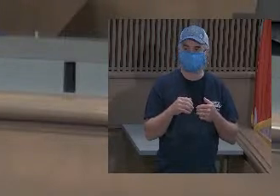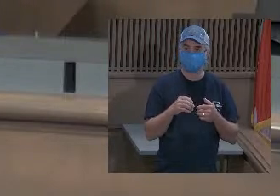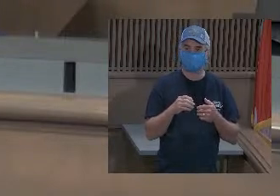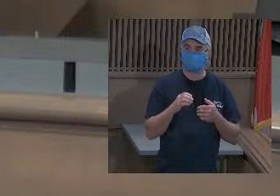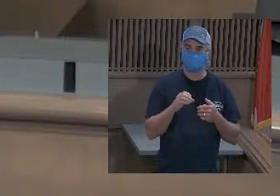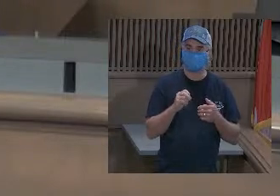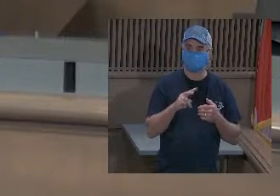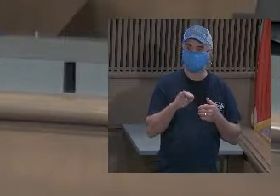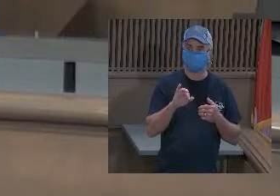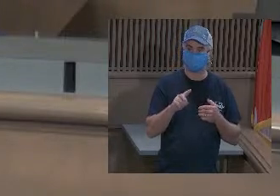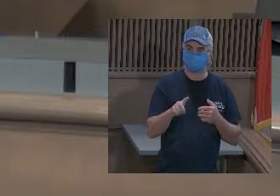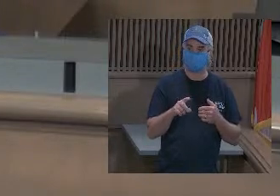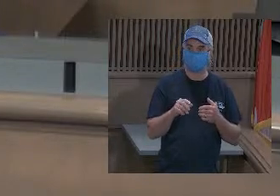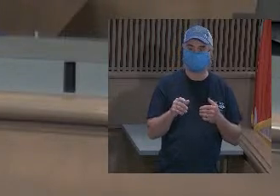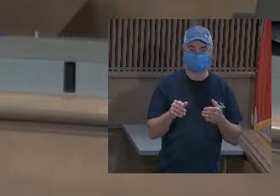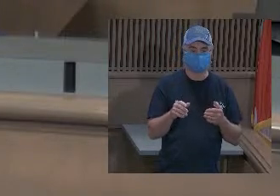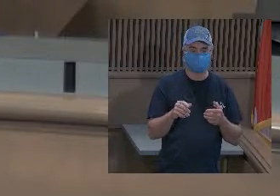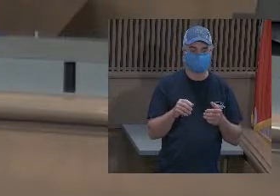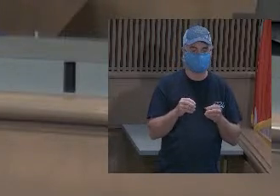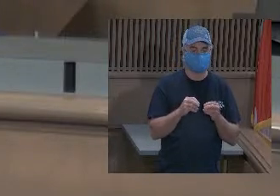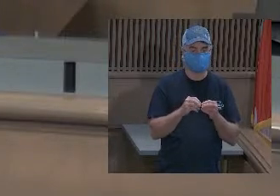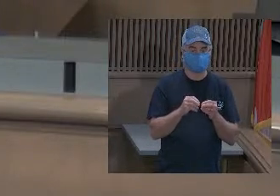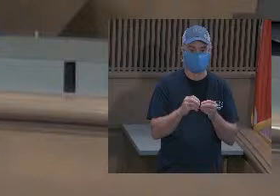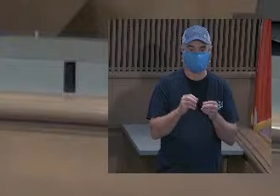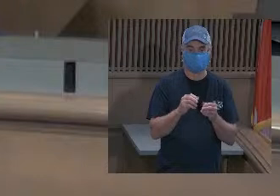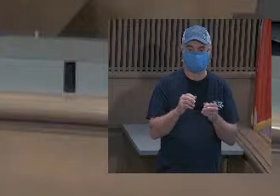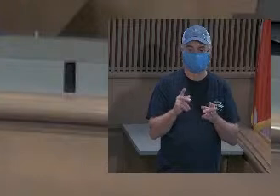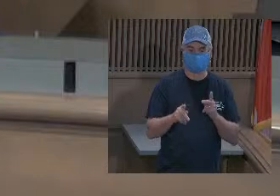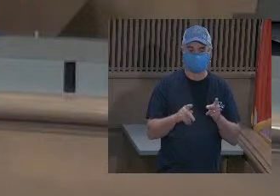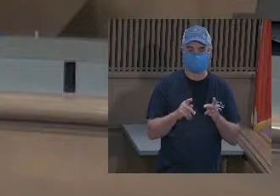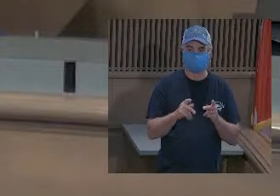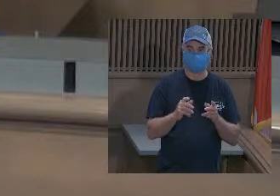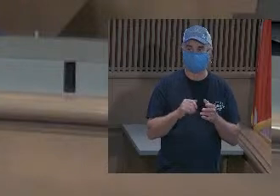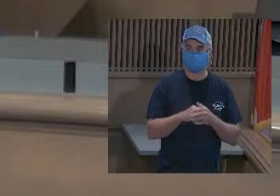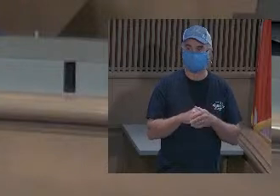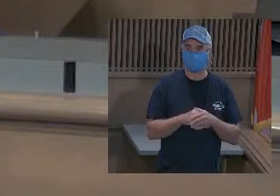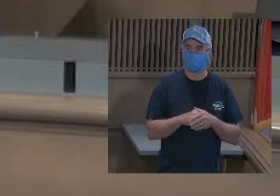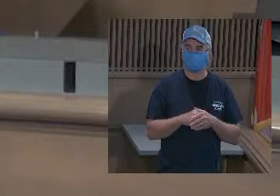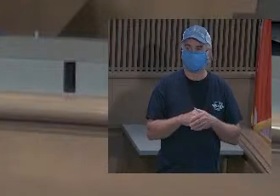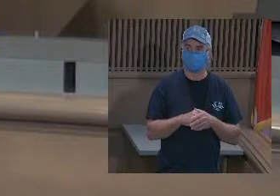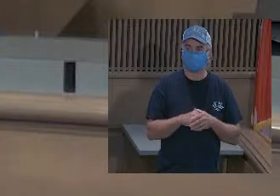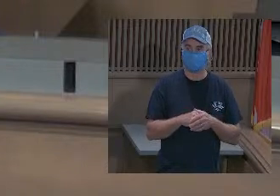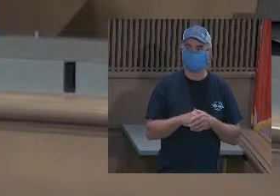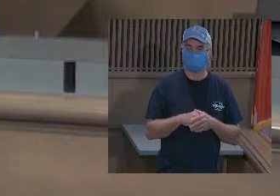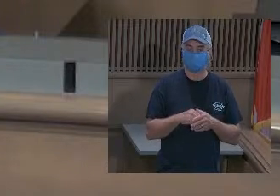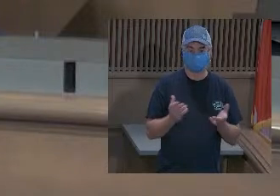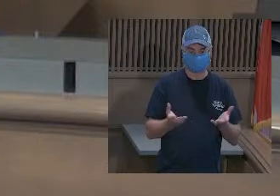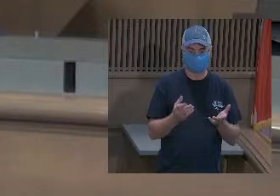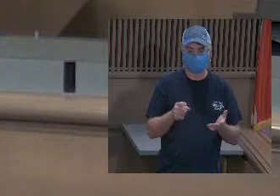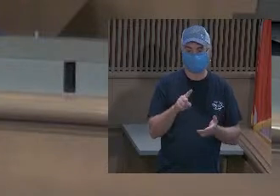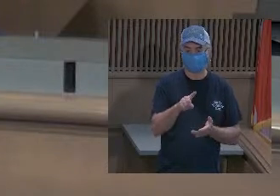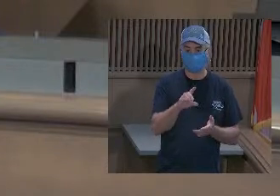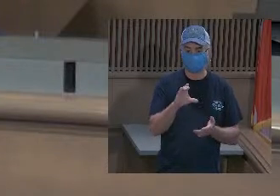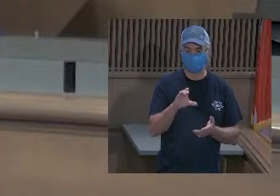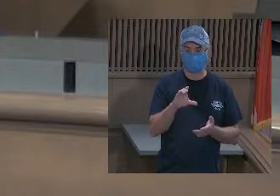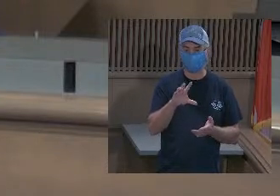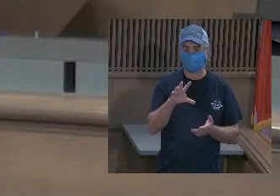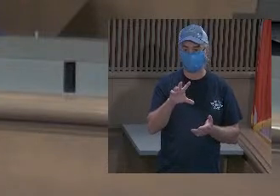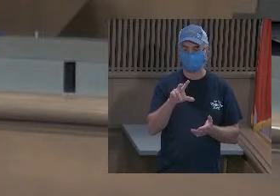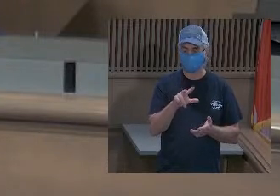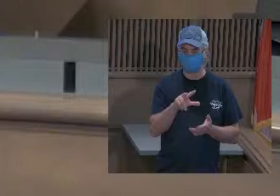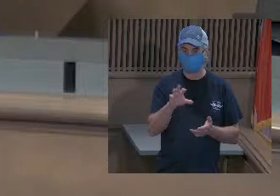have 172 inpatients in all our hospitals. That includes 138 here in Albany. We